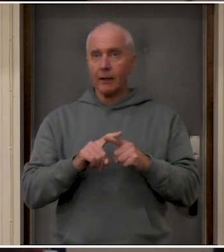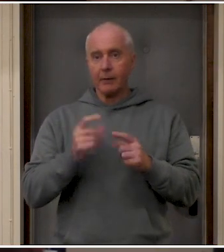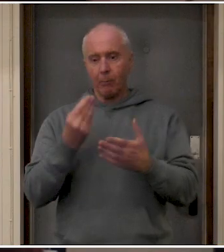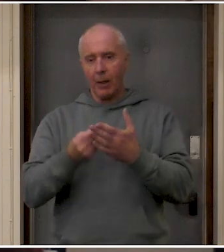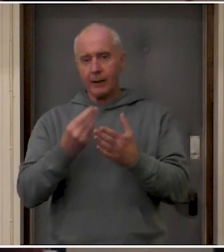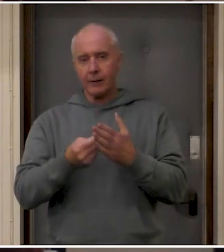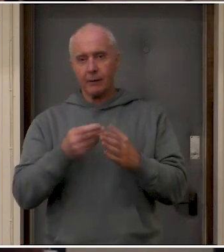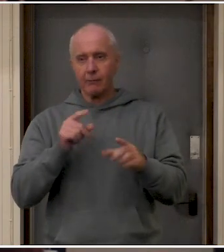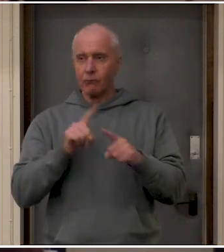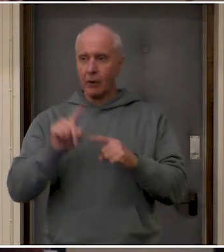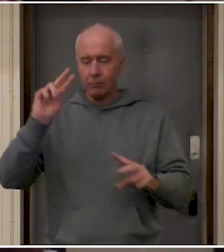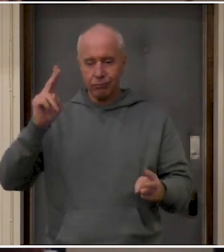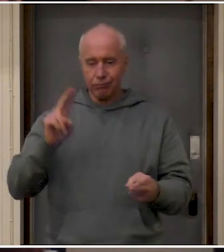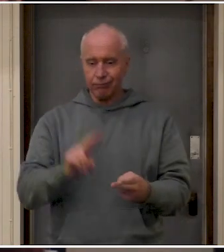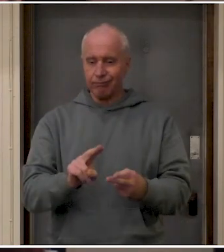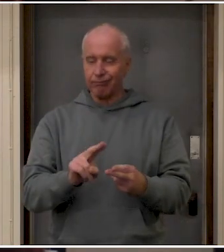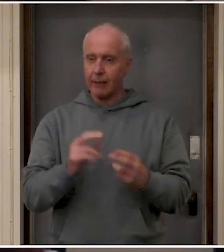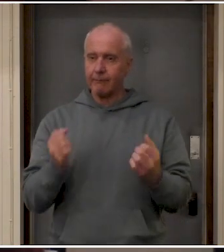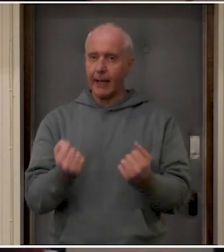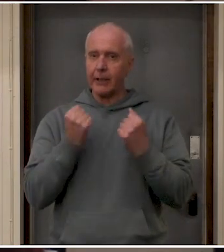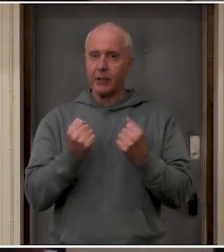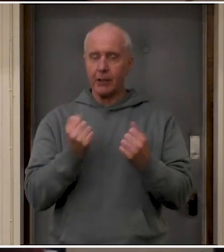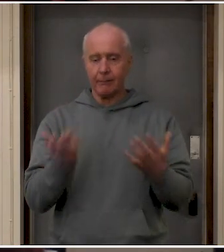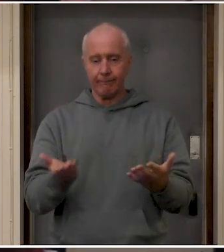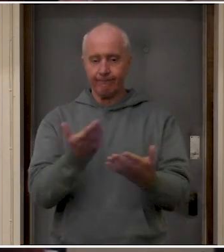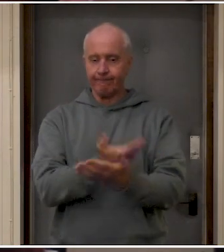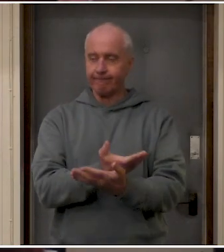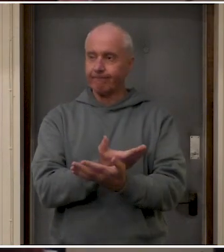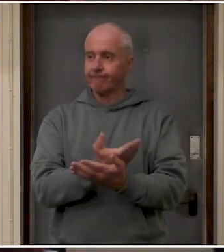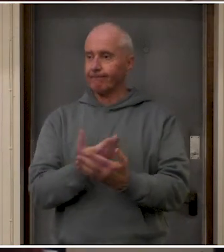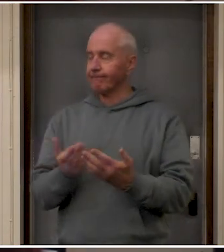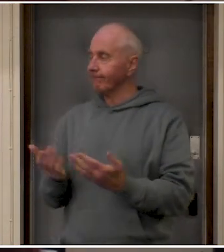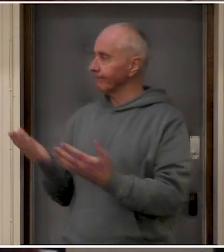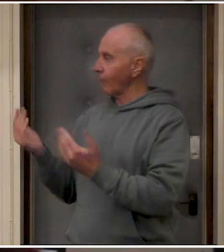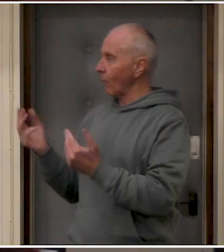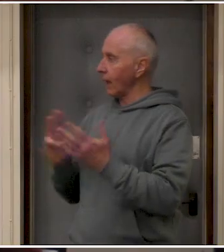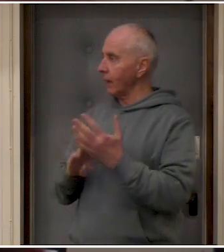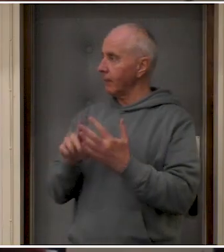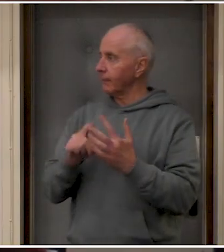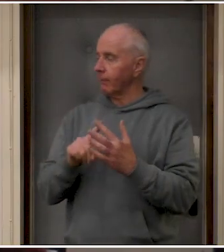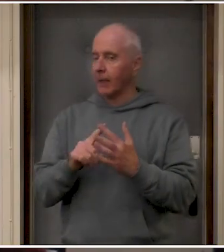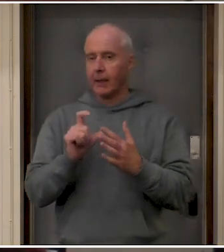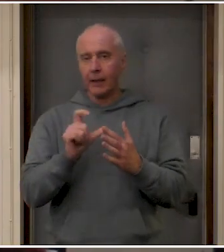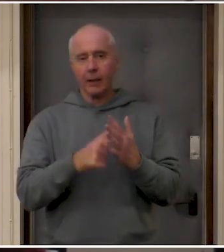energy transition. So with no further ado, let's welcome our speaker, Mike Crawford.